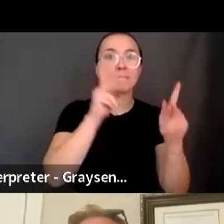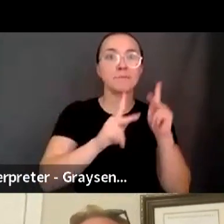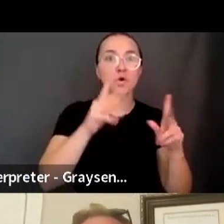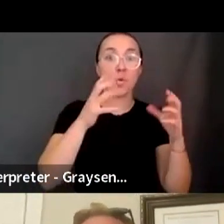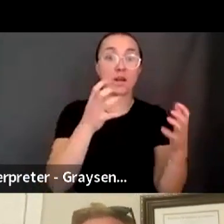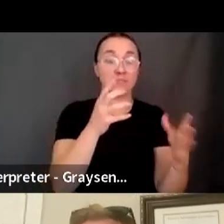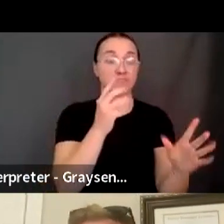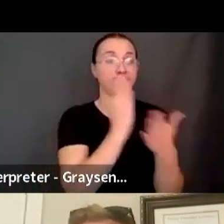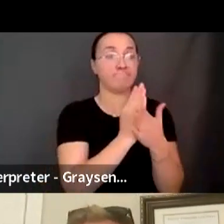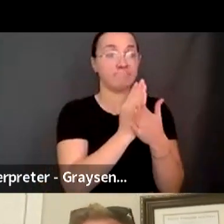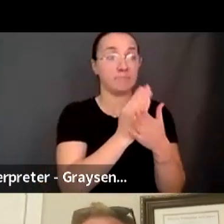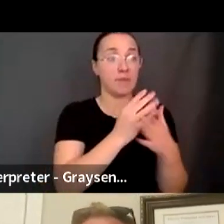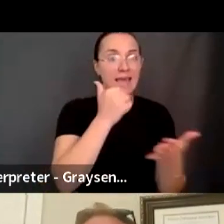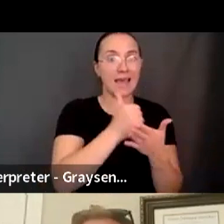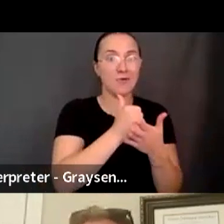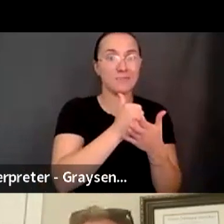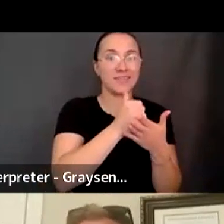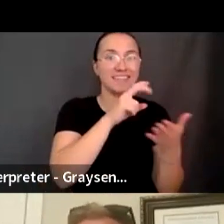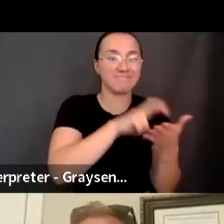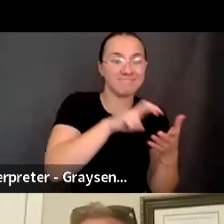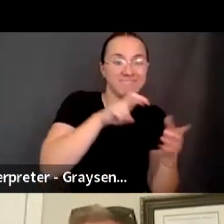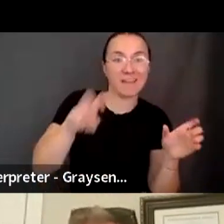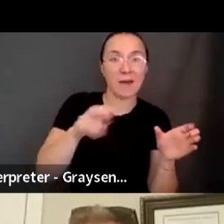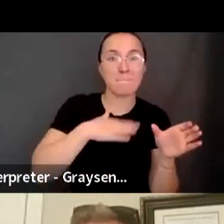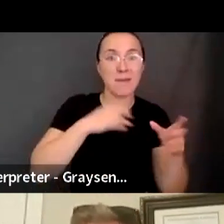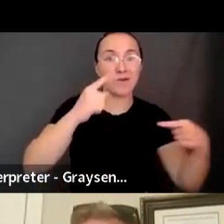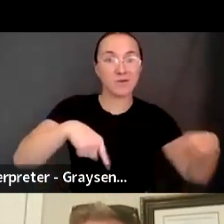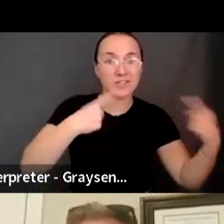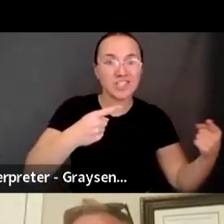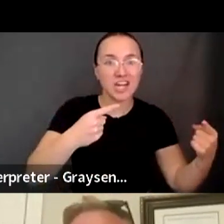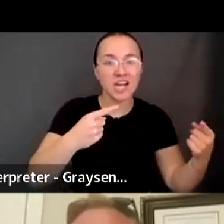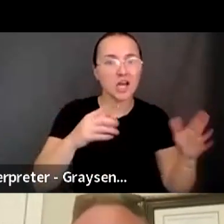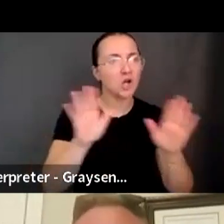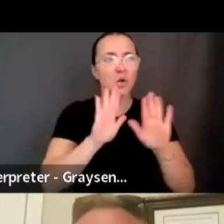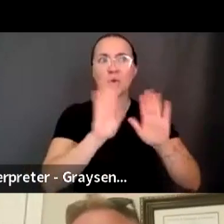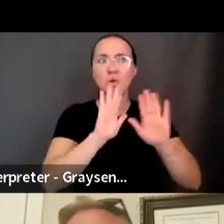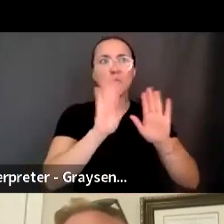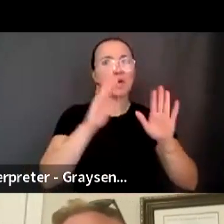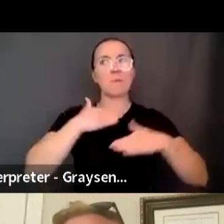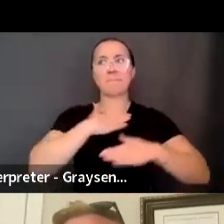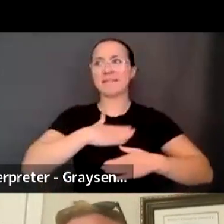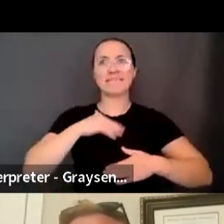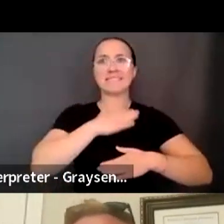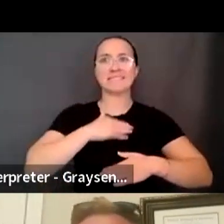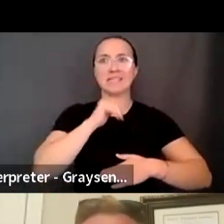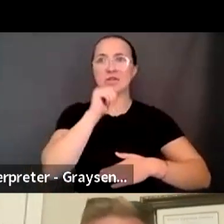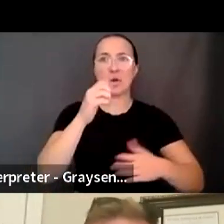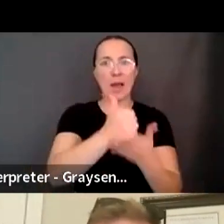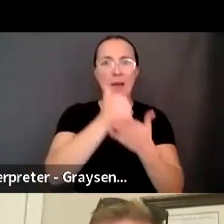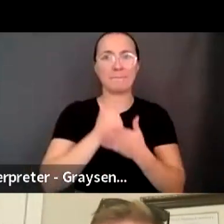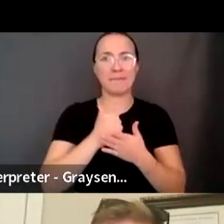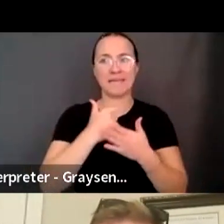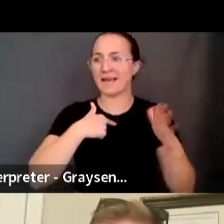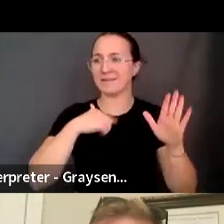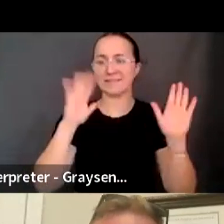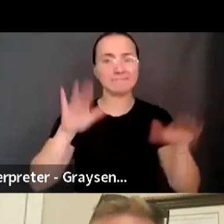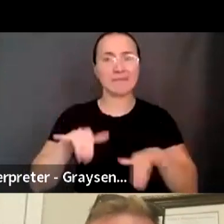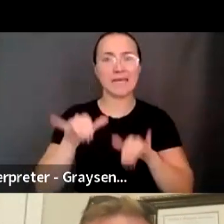say, no. I do this all the time. Let me be, you know, and for them, as you said, it's trying to be a